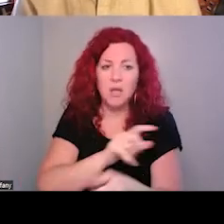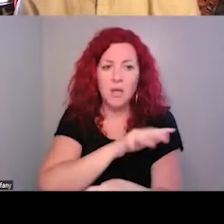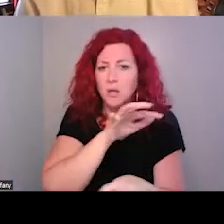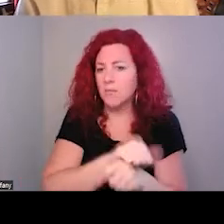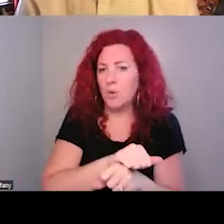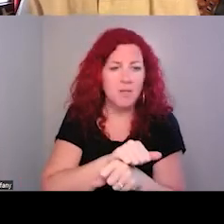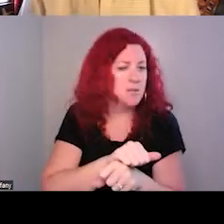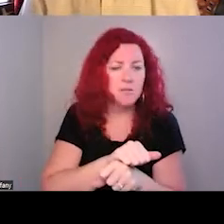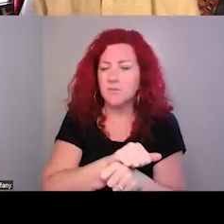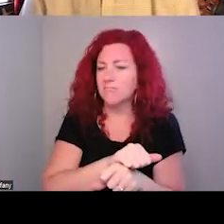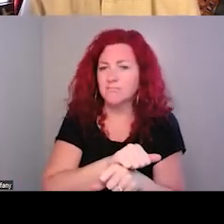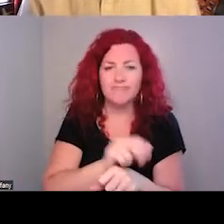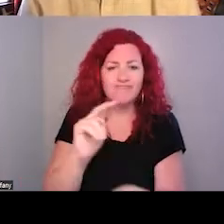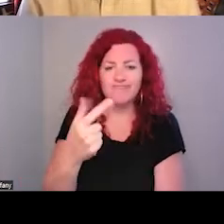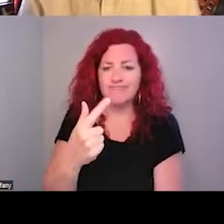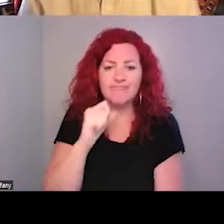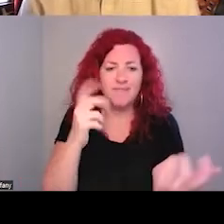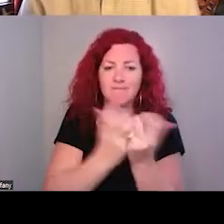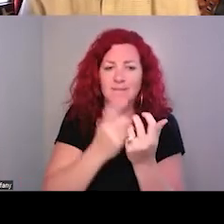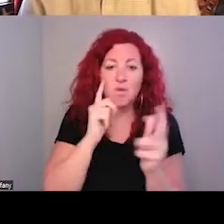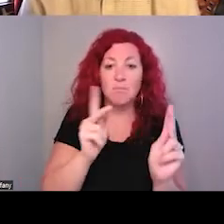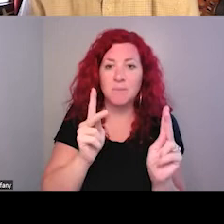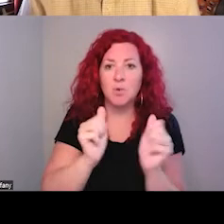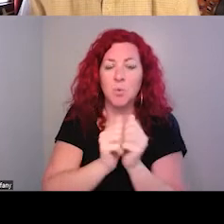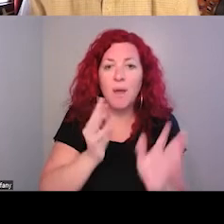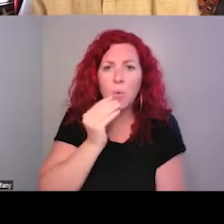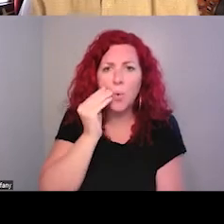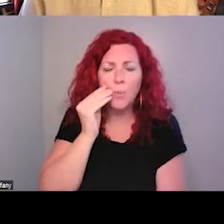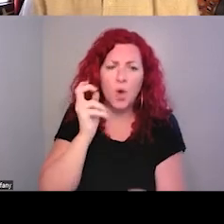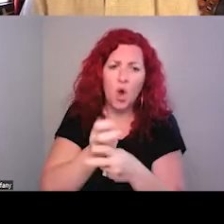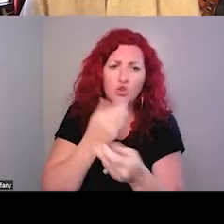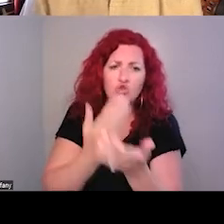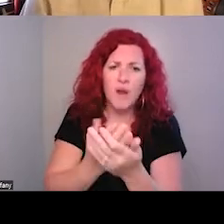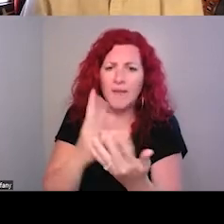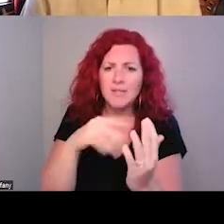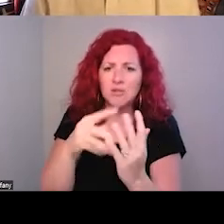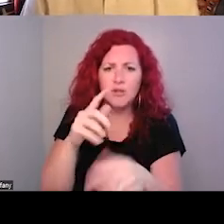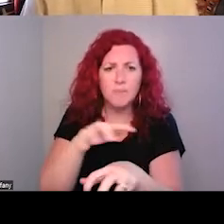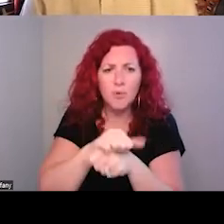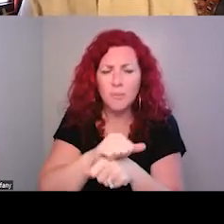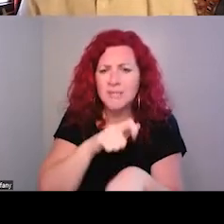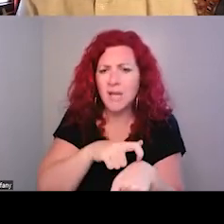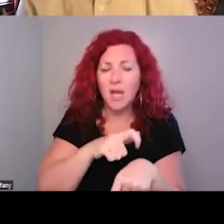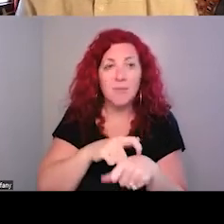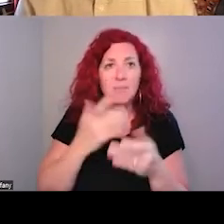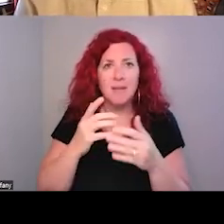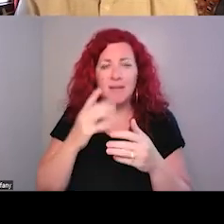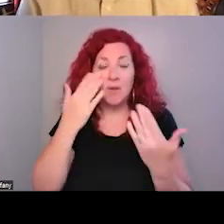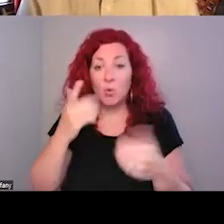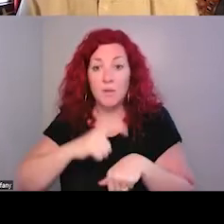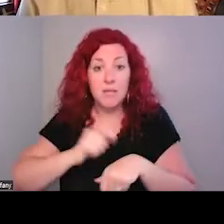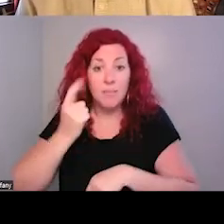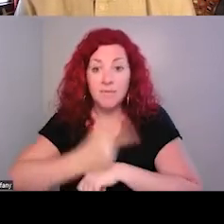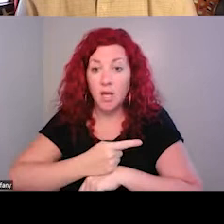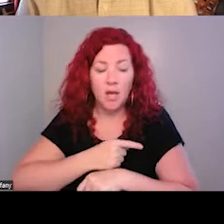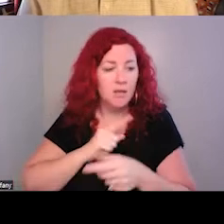who are experiencing homelessness. It's so hard to get to a scheduled appointment time, either keeping track of the time and day, making